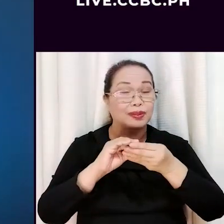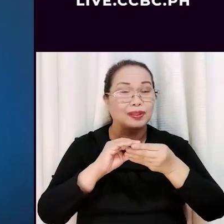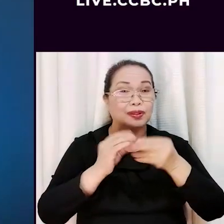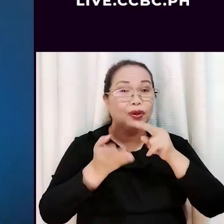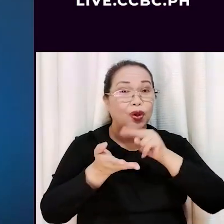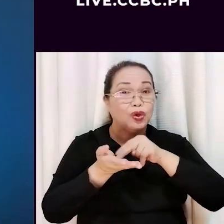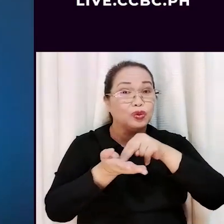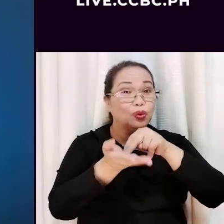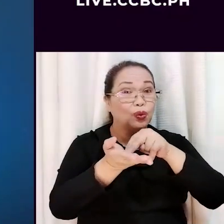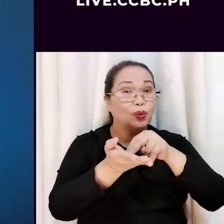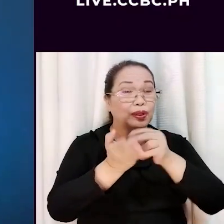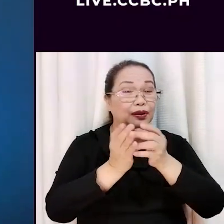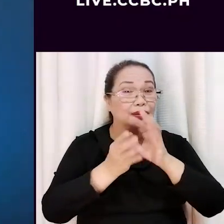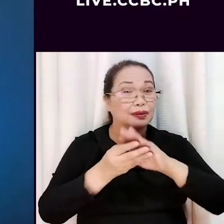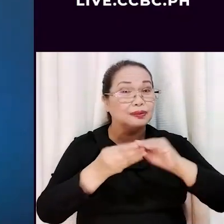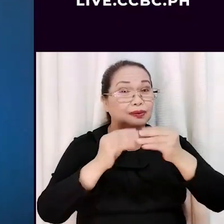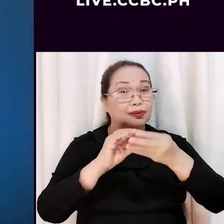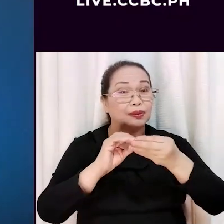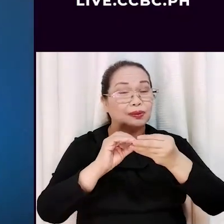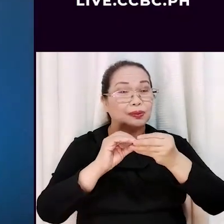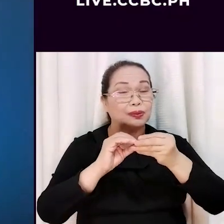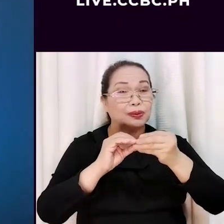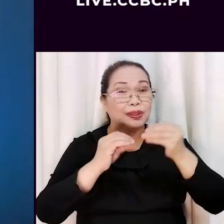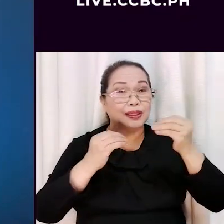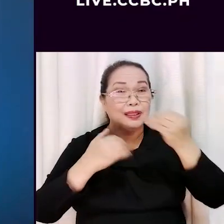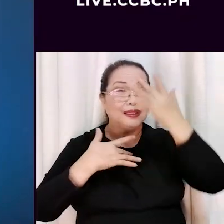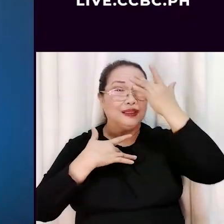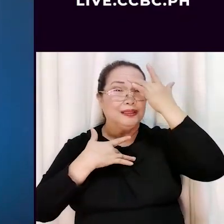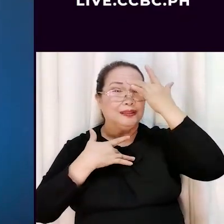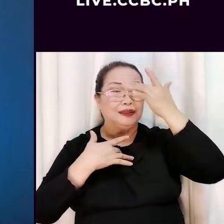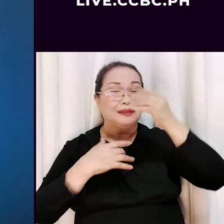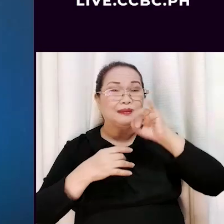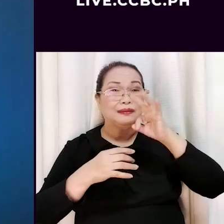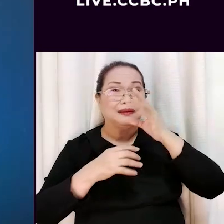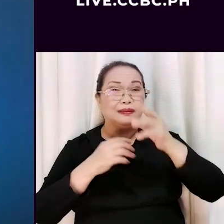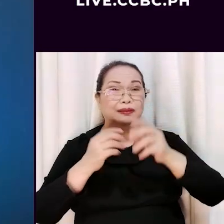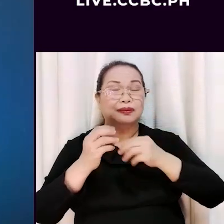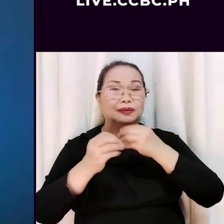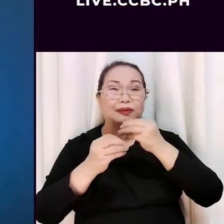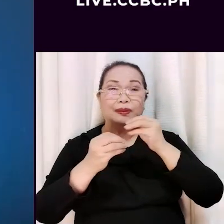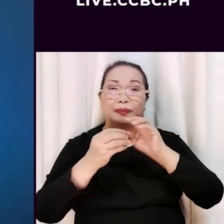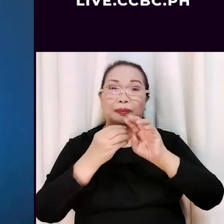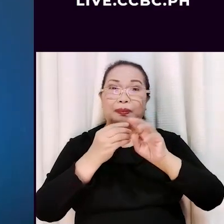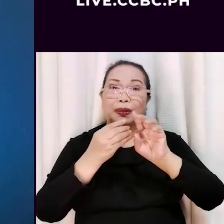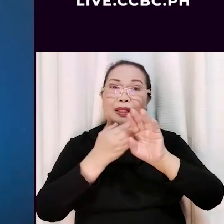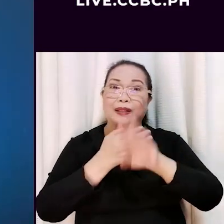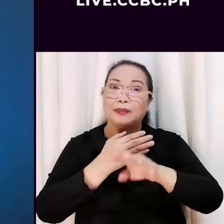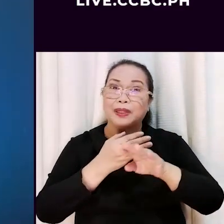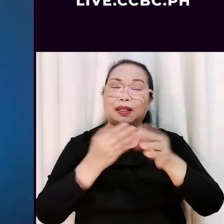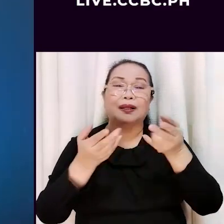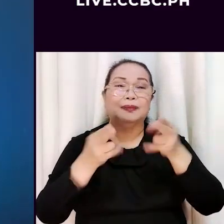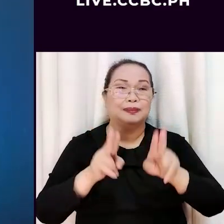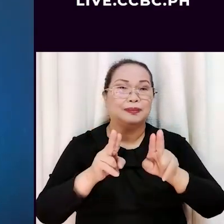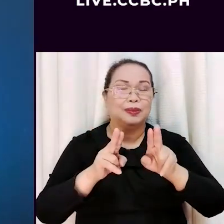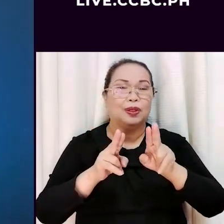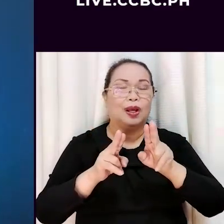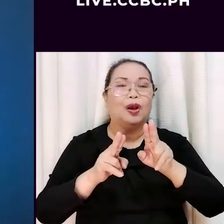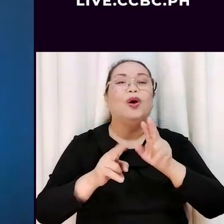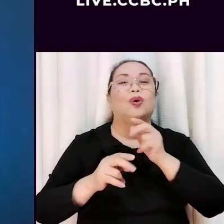Noah, affliction brings about global mission.